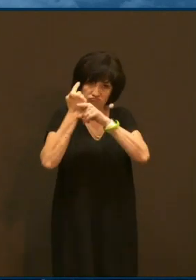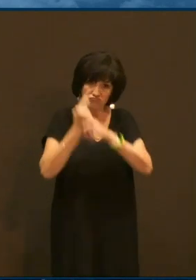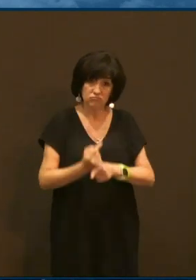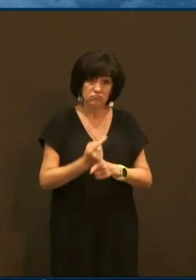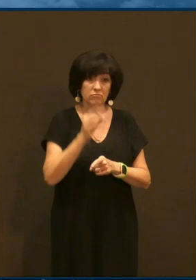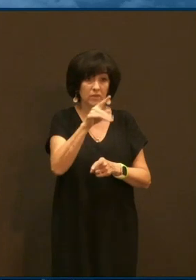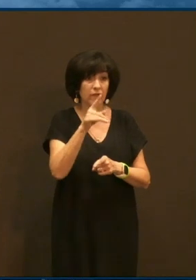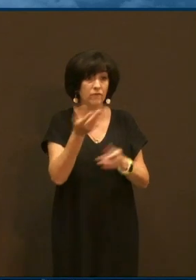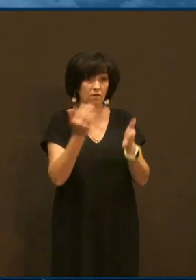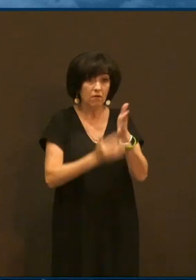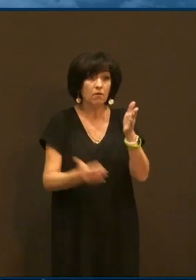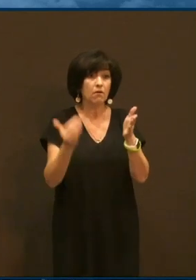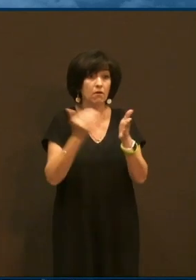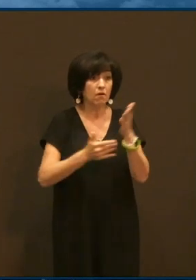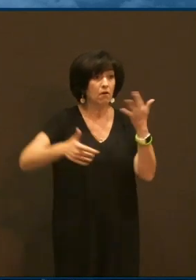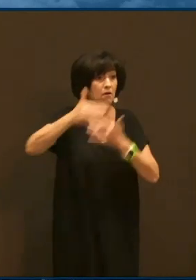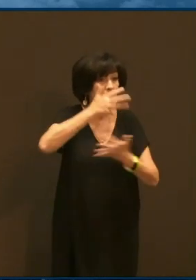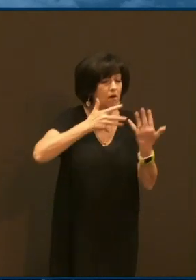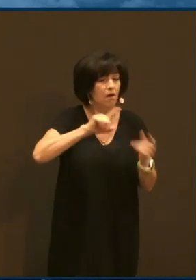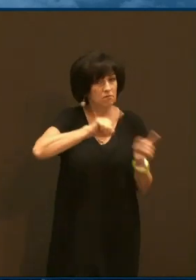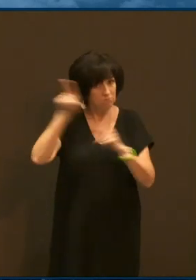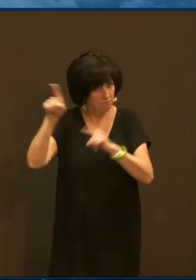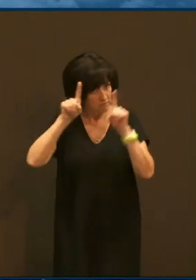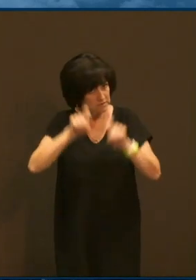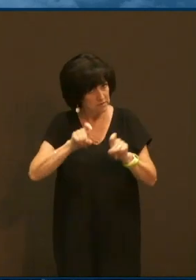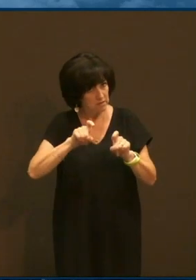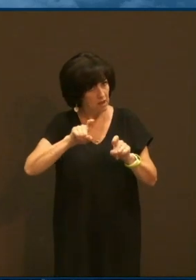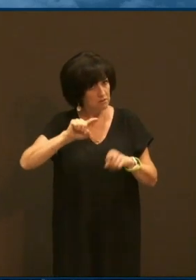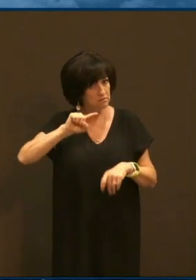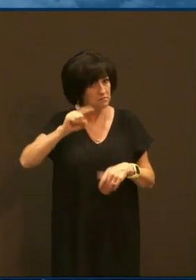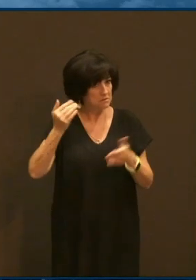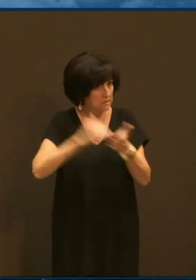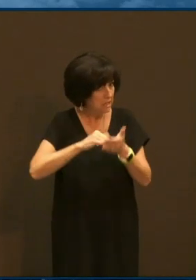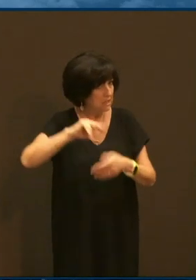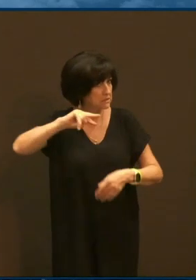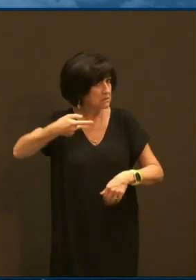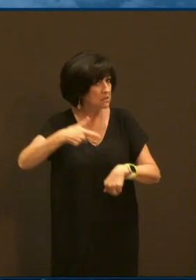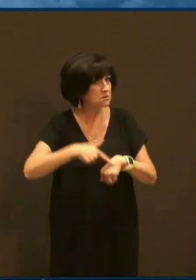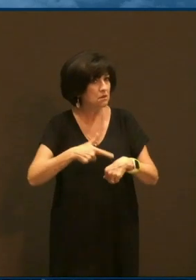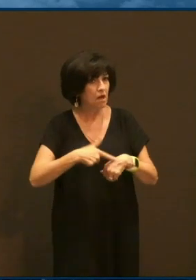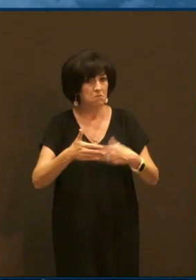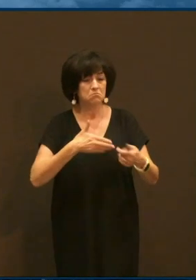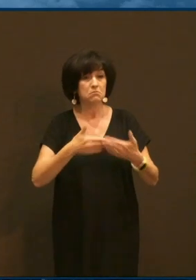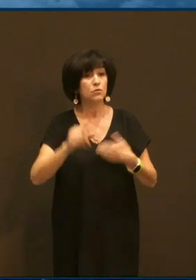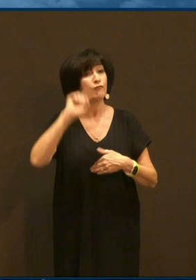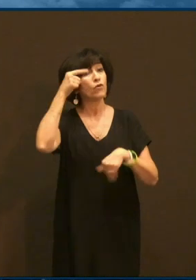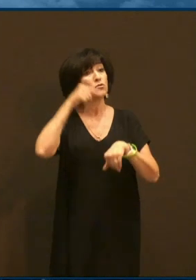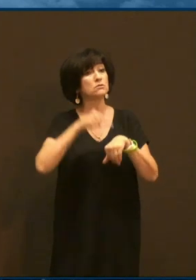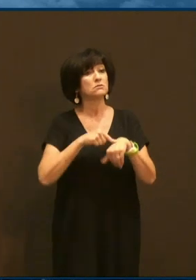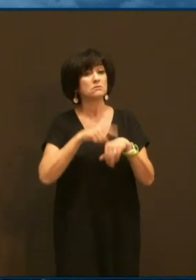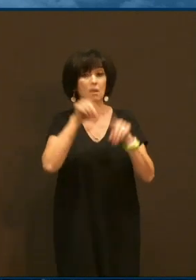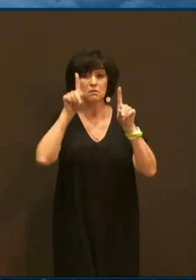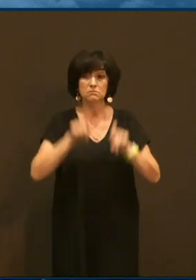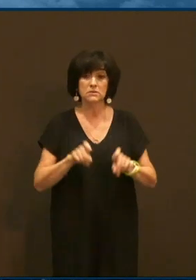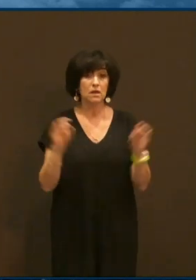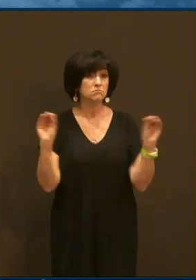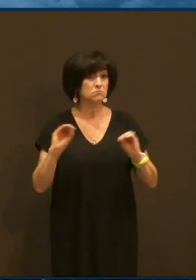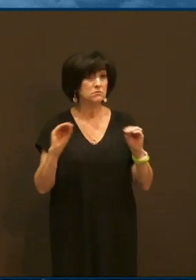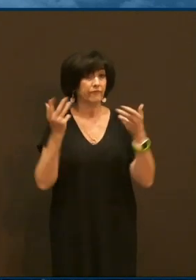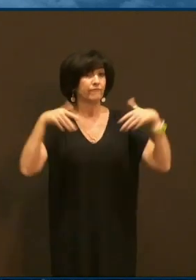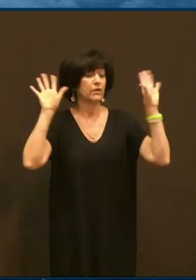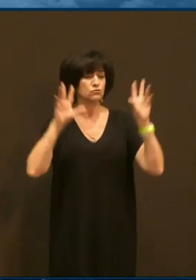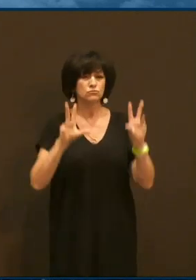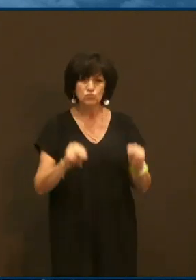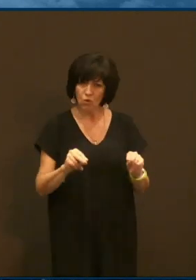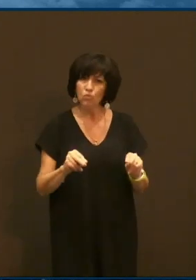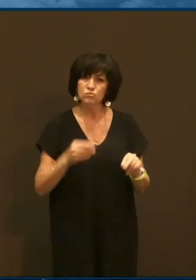an environment where you might have been exposed to those that were COVID-19 positive. So that's